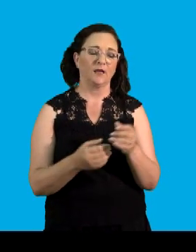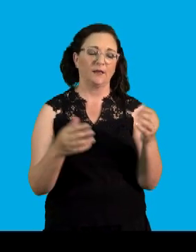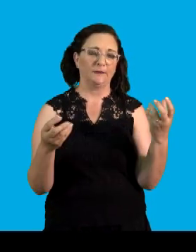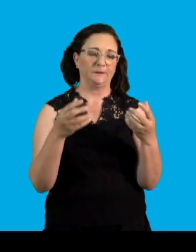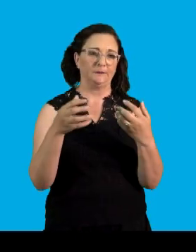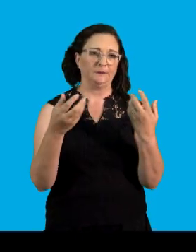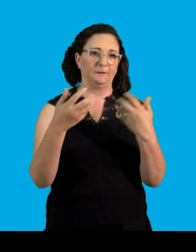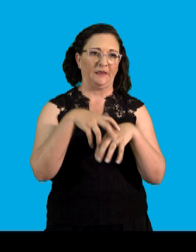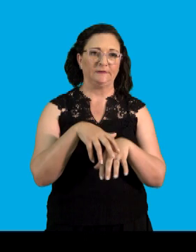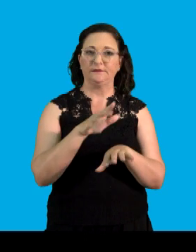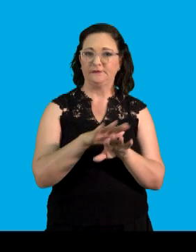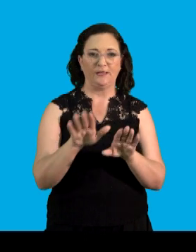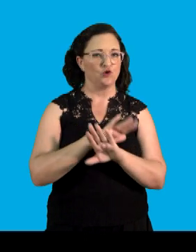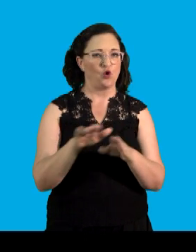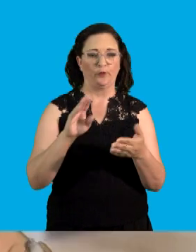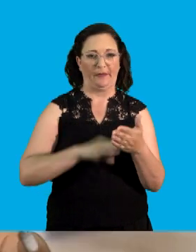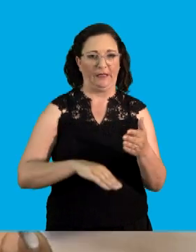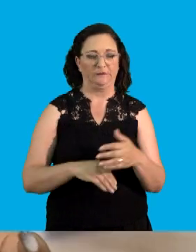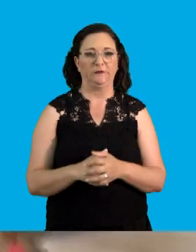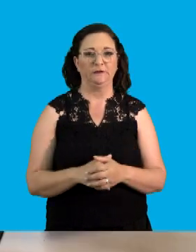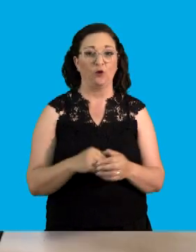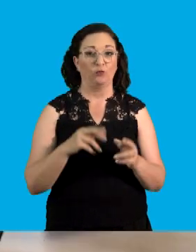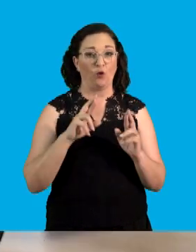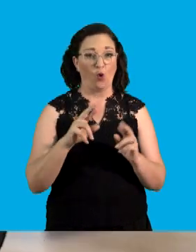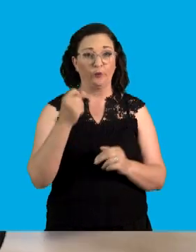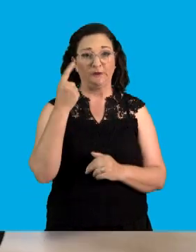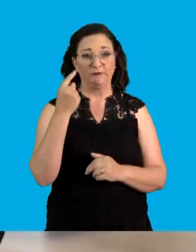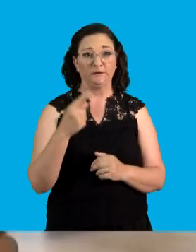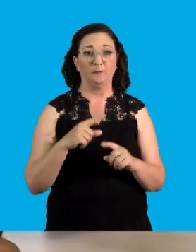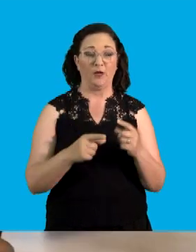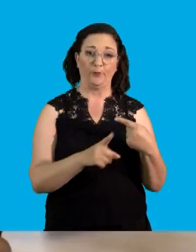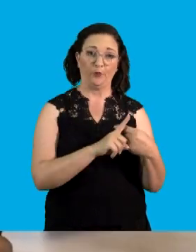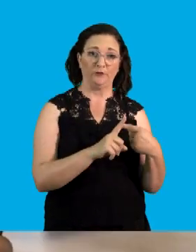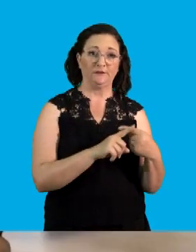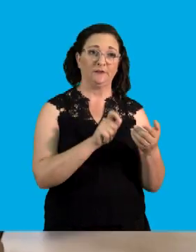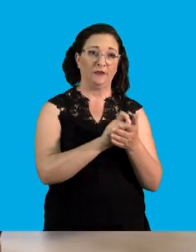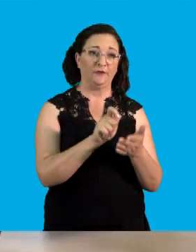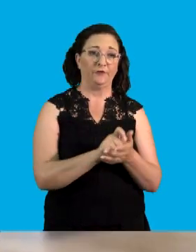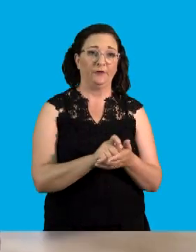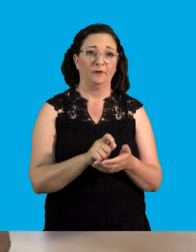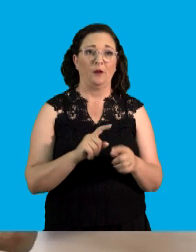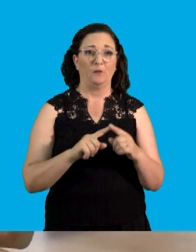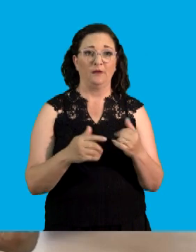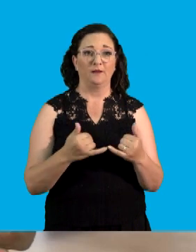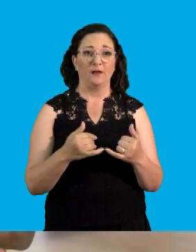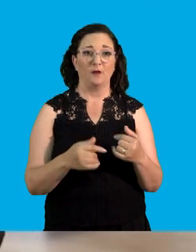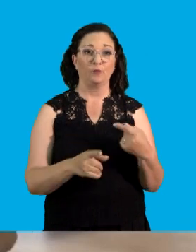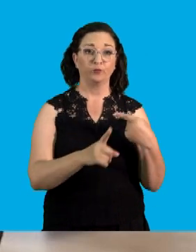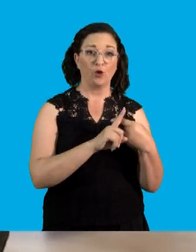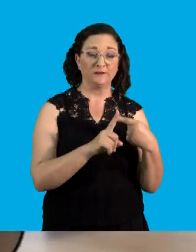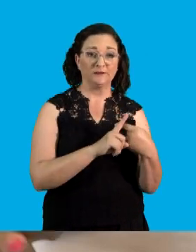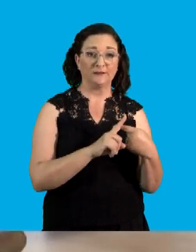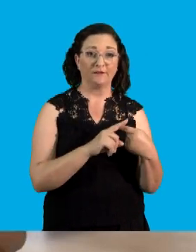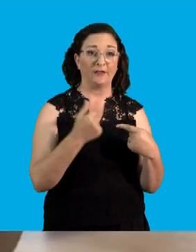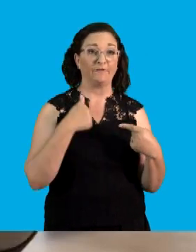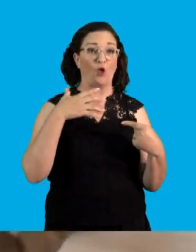your answers there and you will not be penalized for that. I hope you understand. As long as you've read the question and it said the impact. But when they say